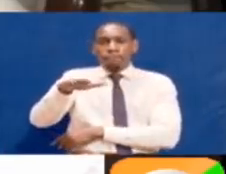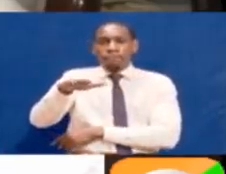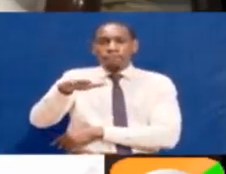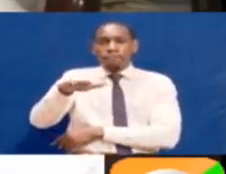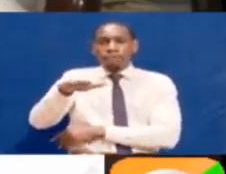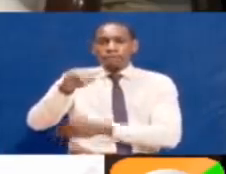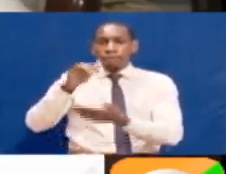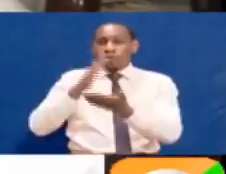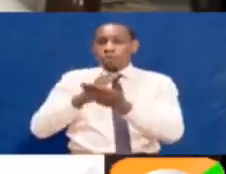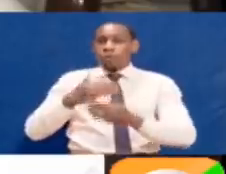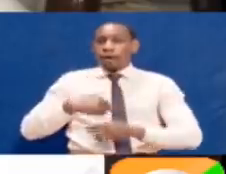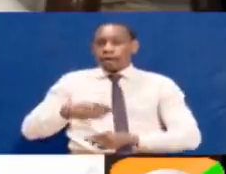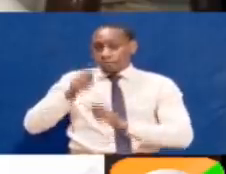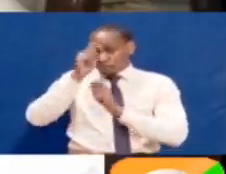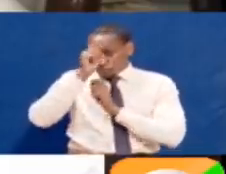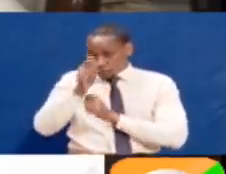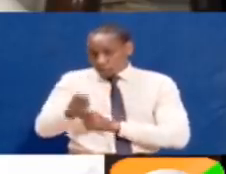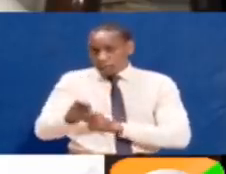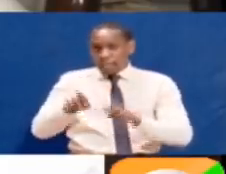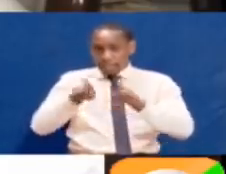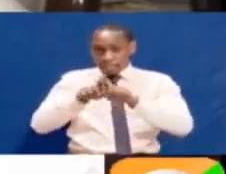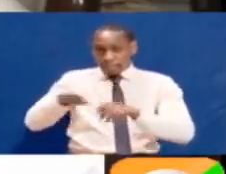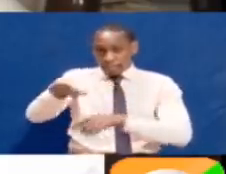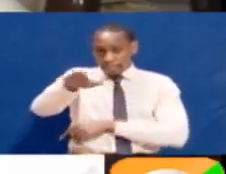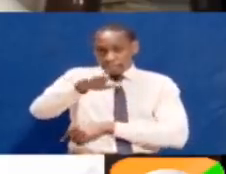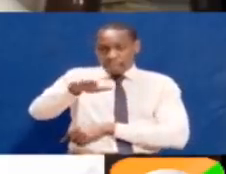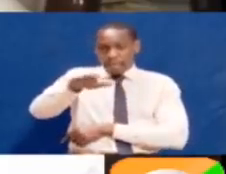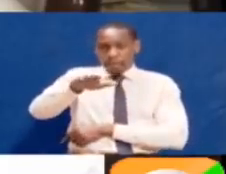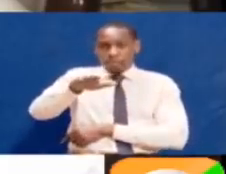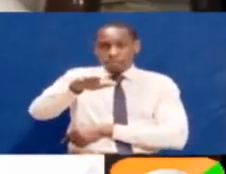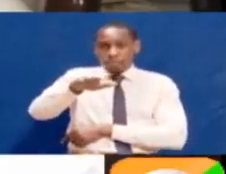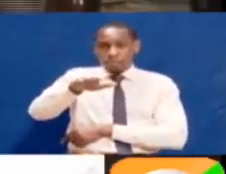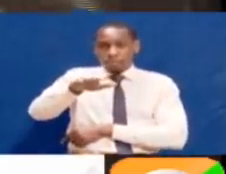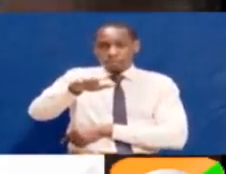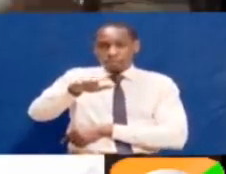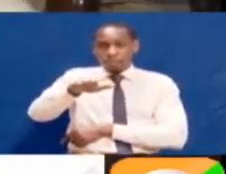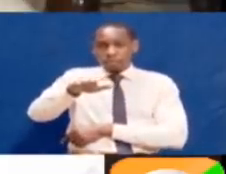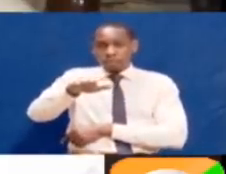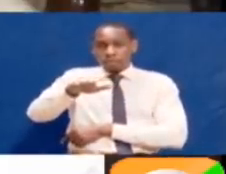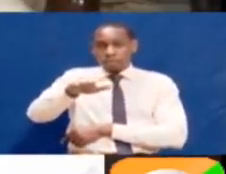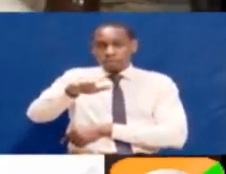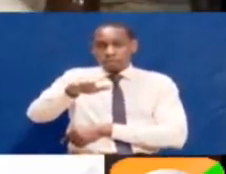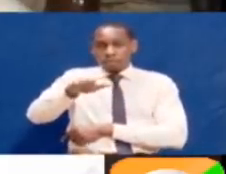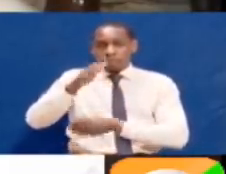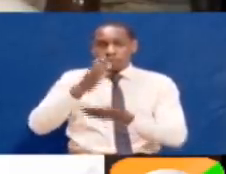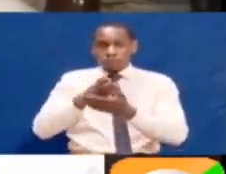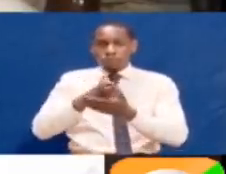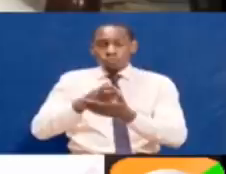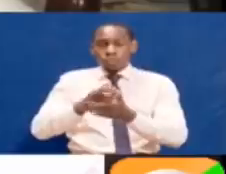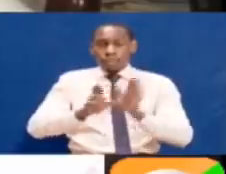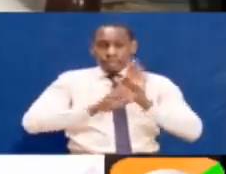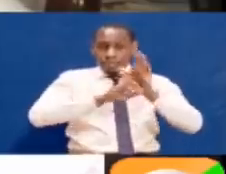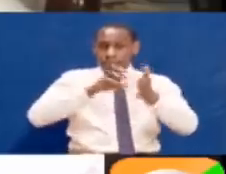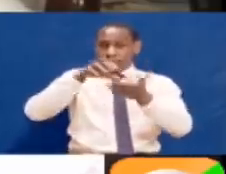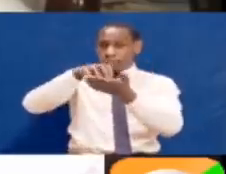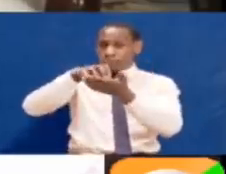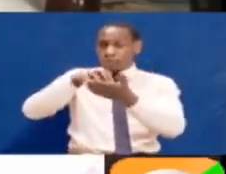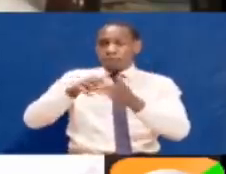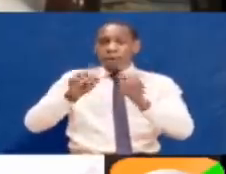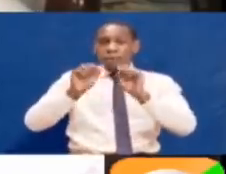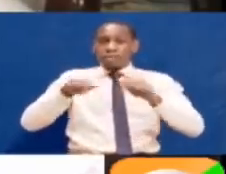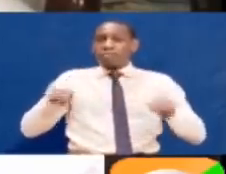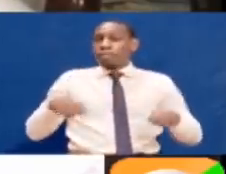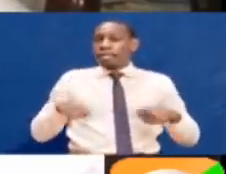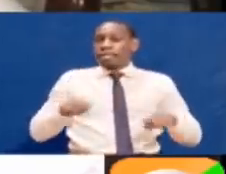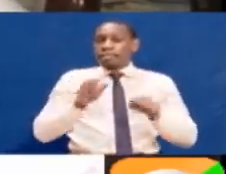a place of honor and a place of the fear of the seat of authority could easily